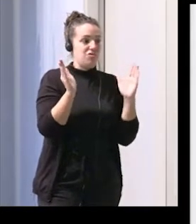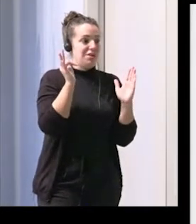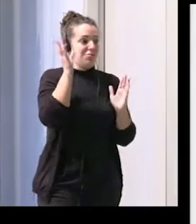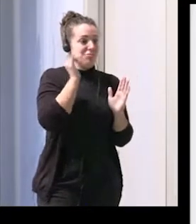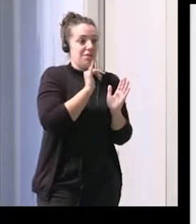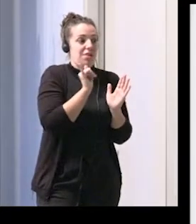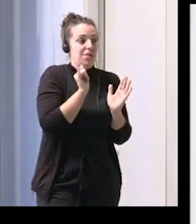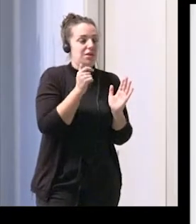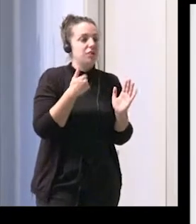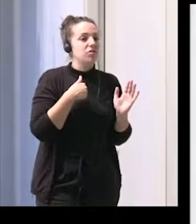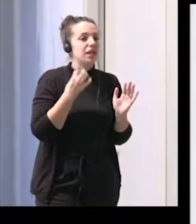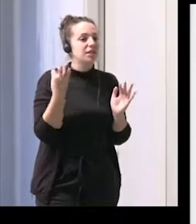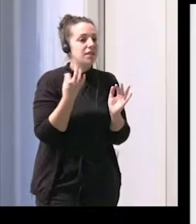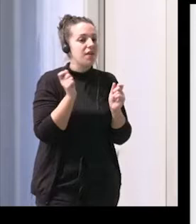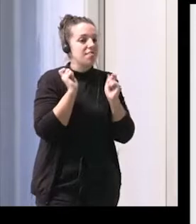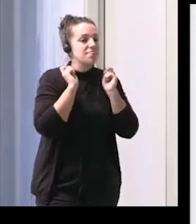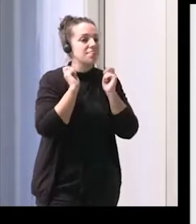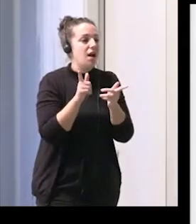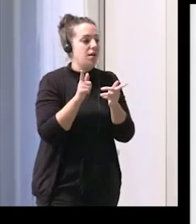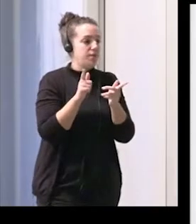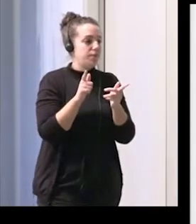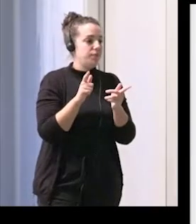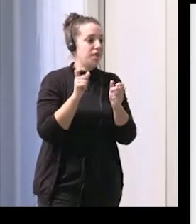are. And there are also